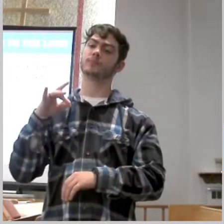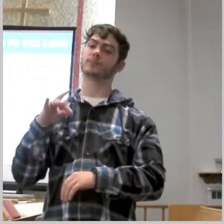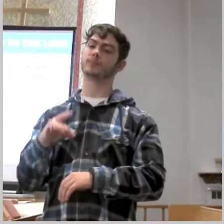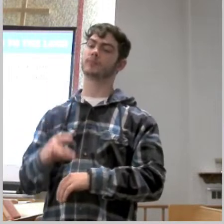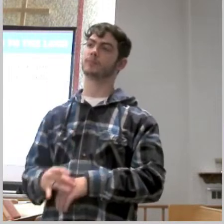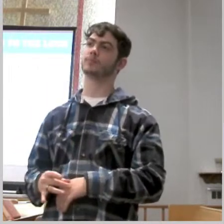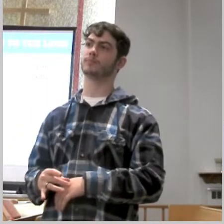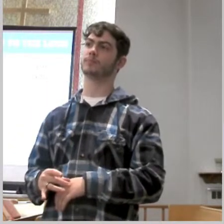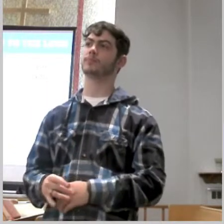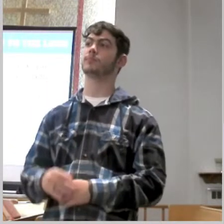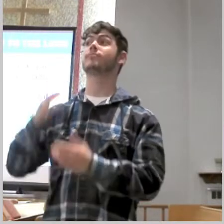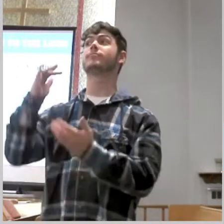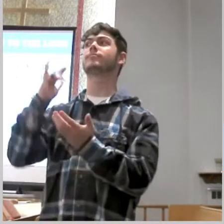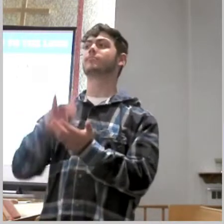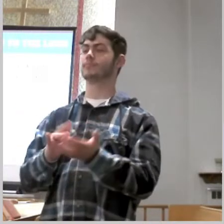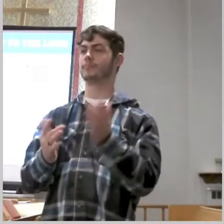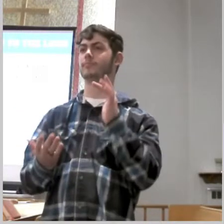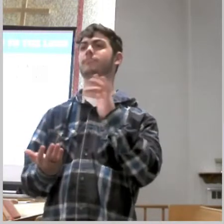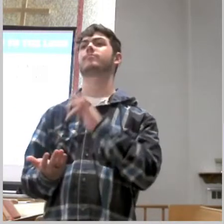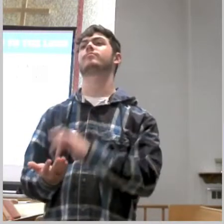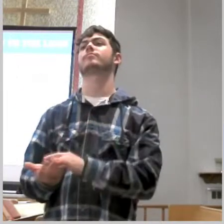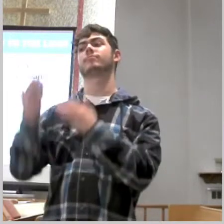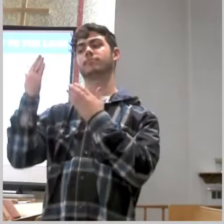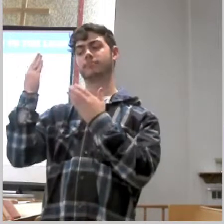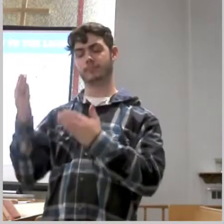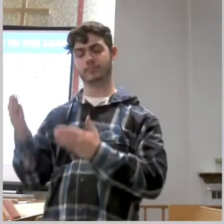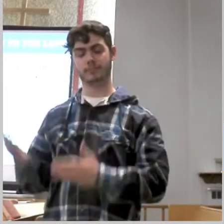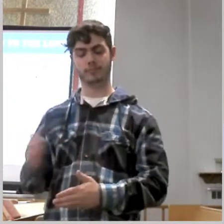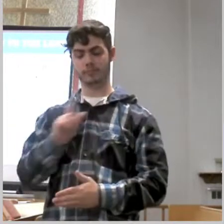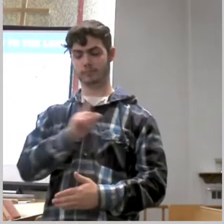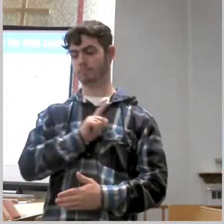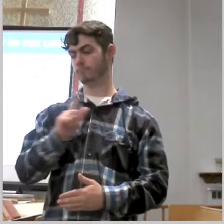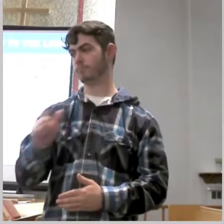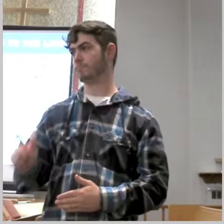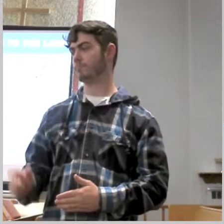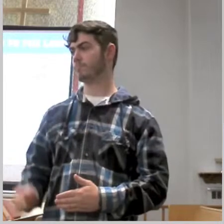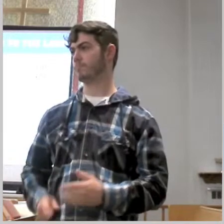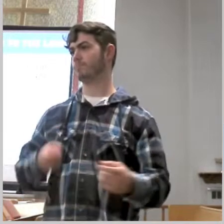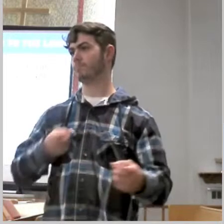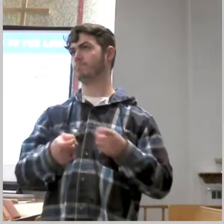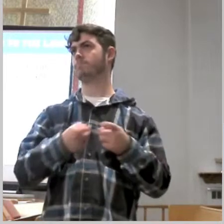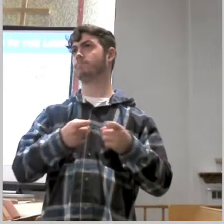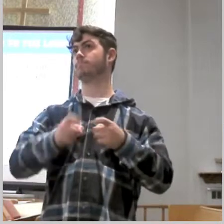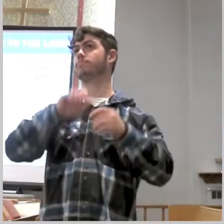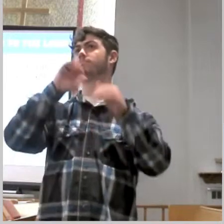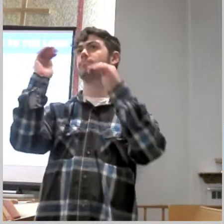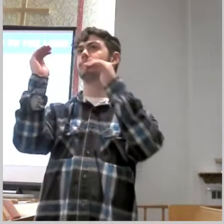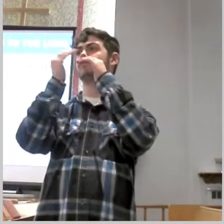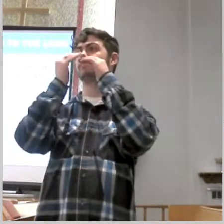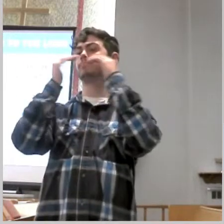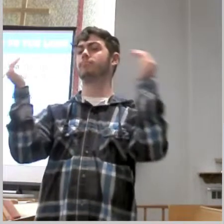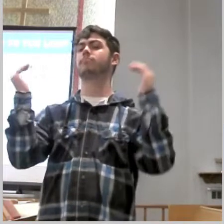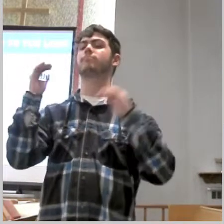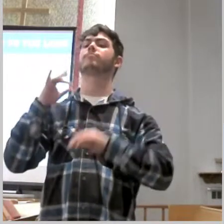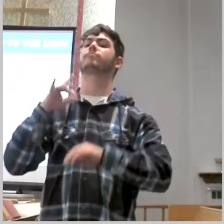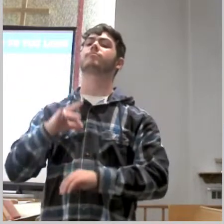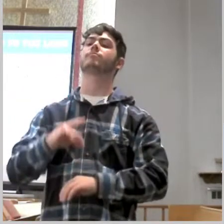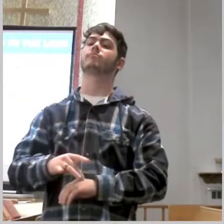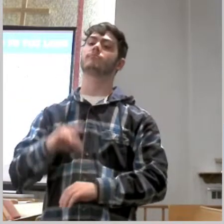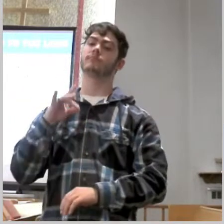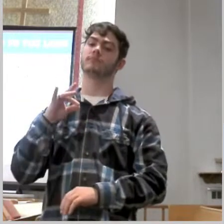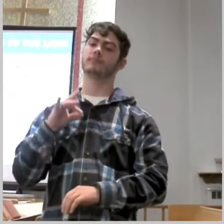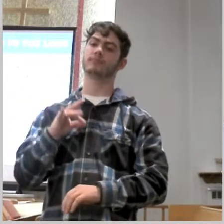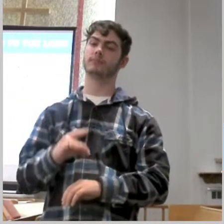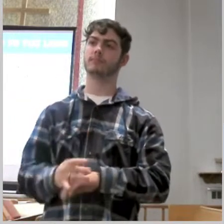is Lord. Jesus is Lord of heaven and